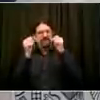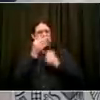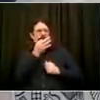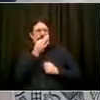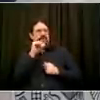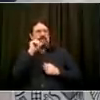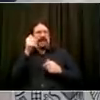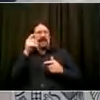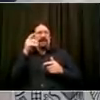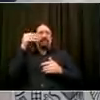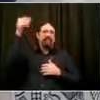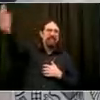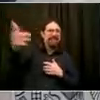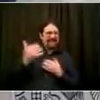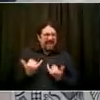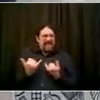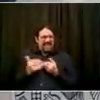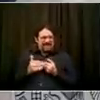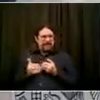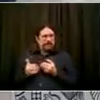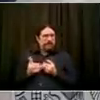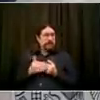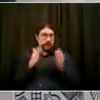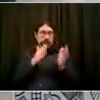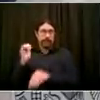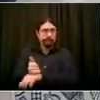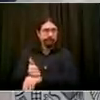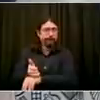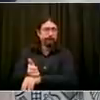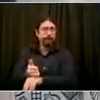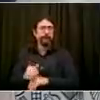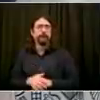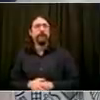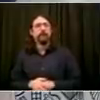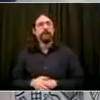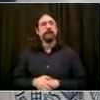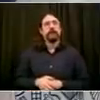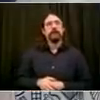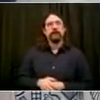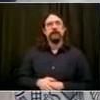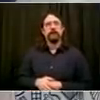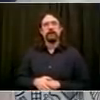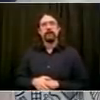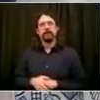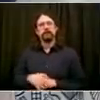start driving these numbers back down. Next is Ravain from Hamodia.